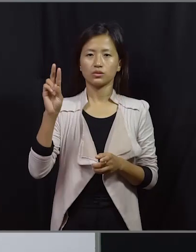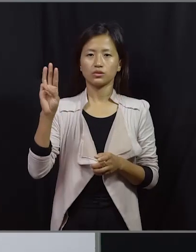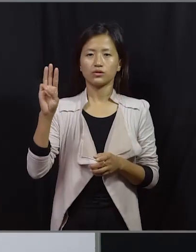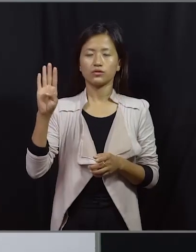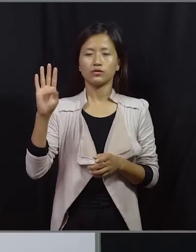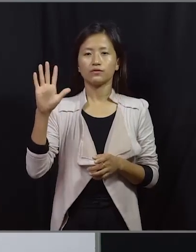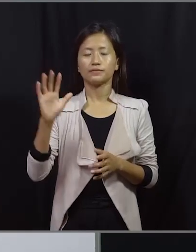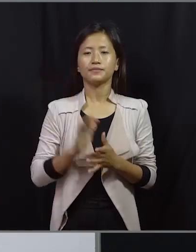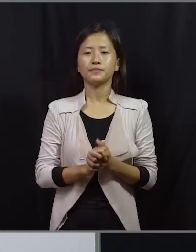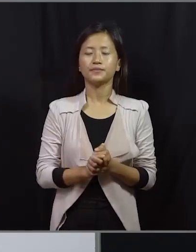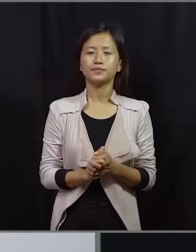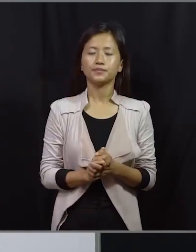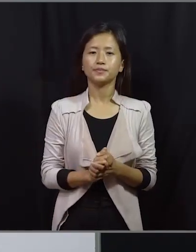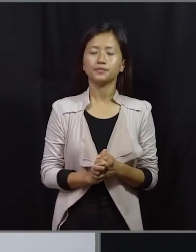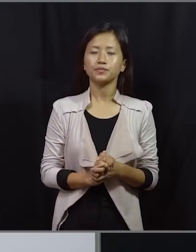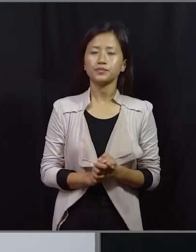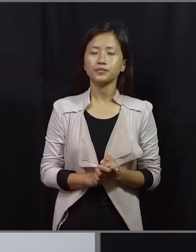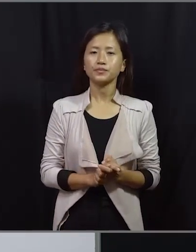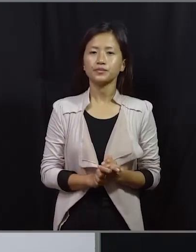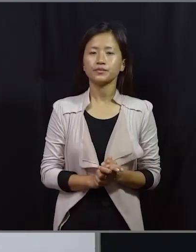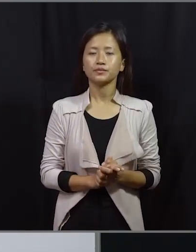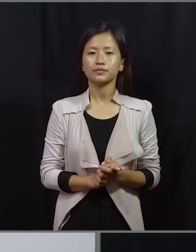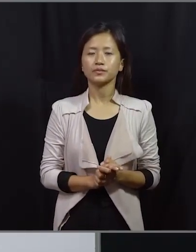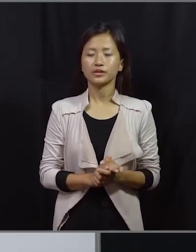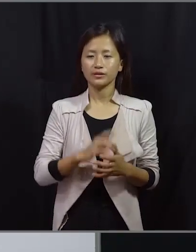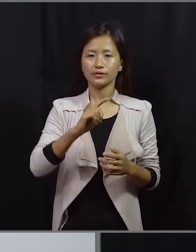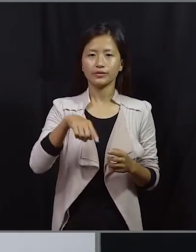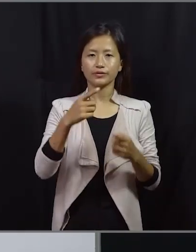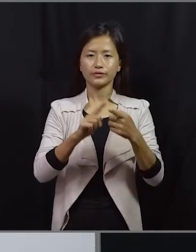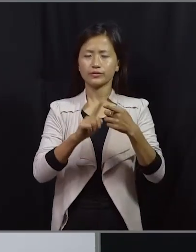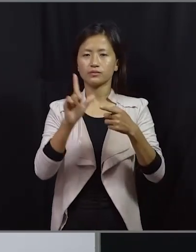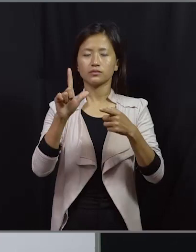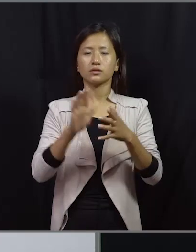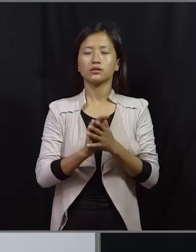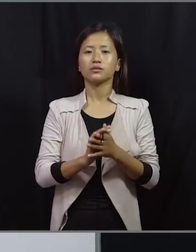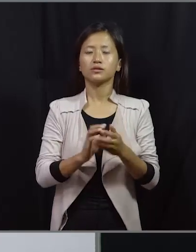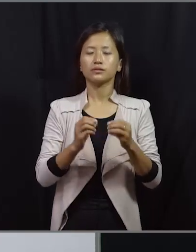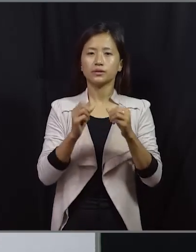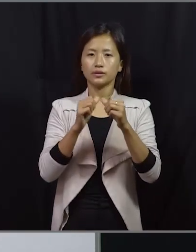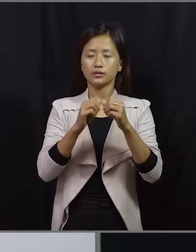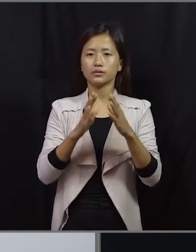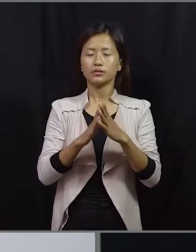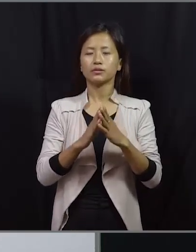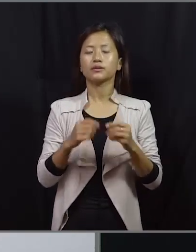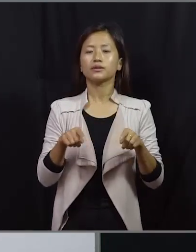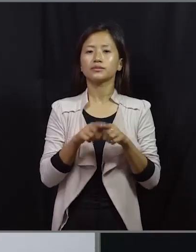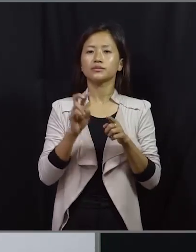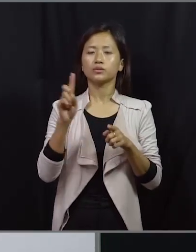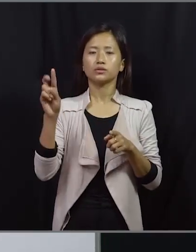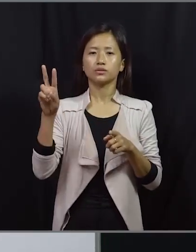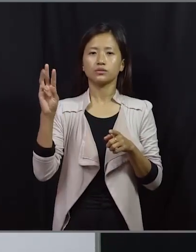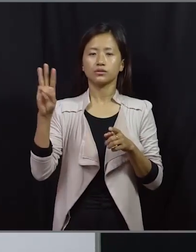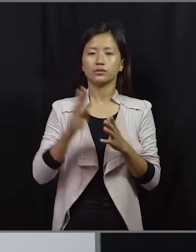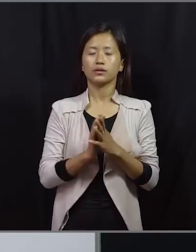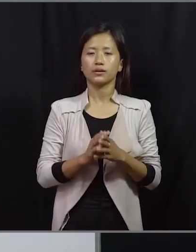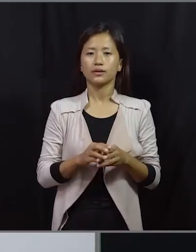5. See here. See, every element of A is also an element of B. 1, 2, 3. Here also